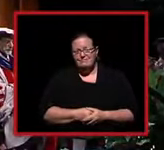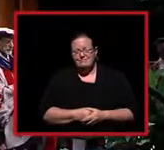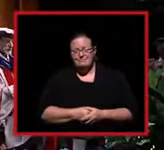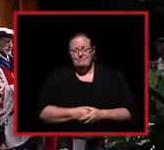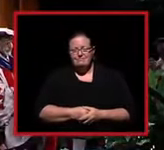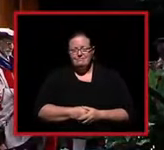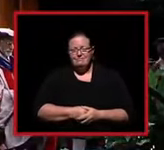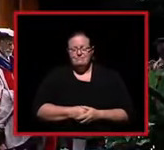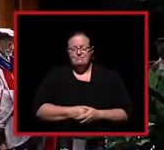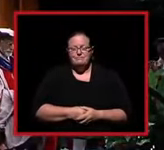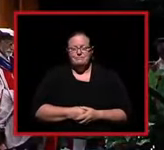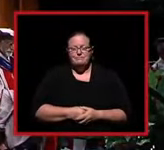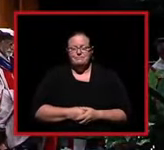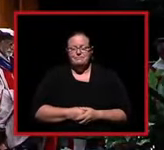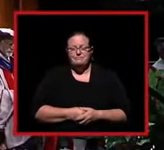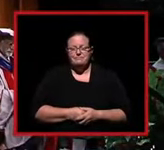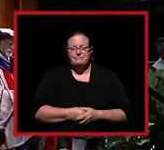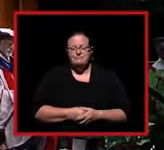Thank you.